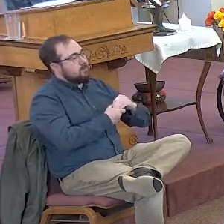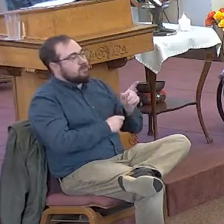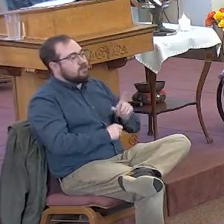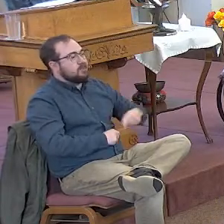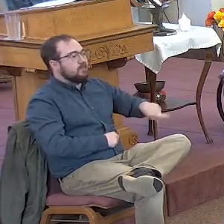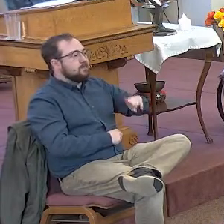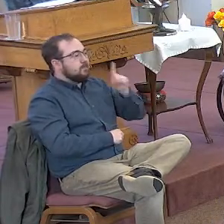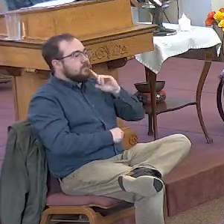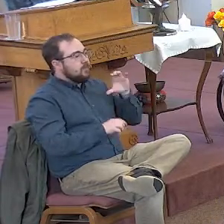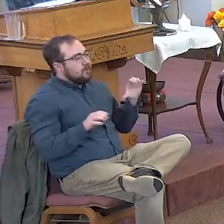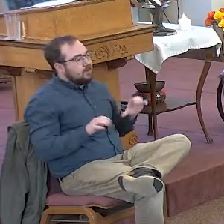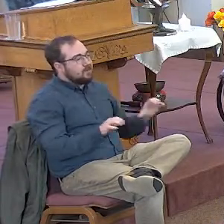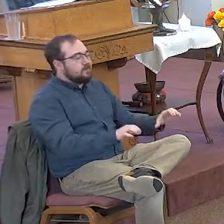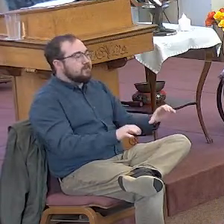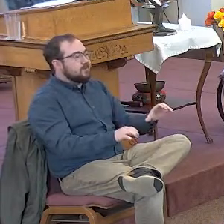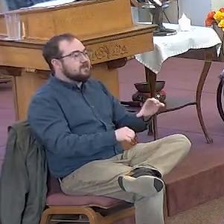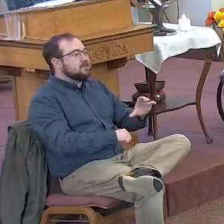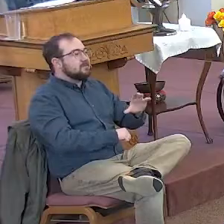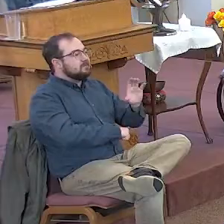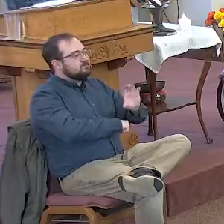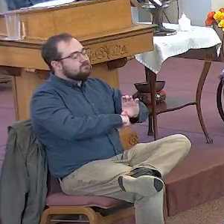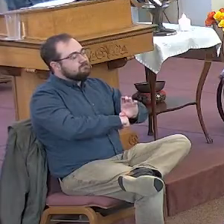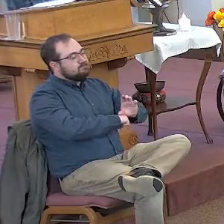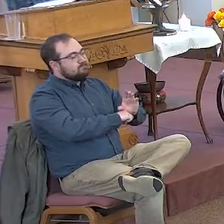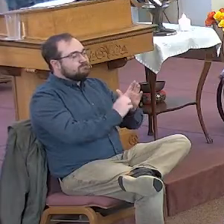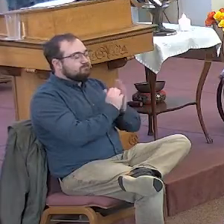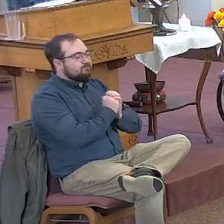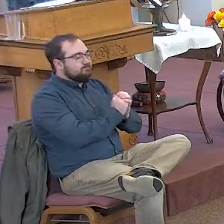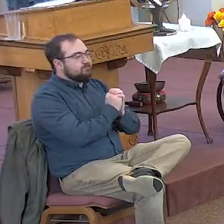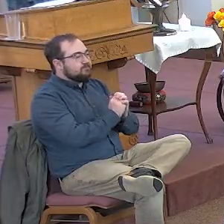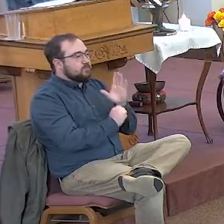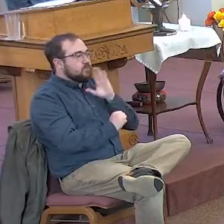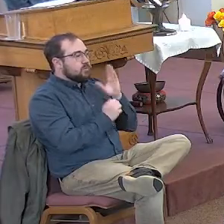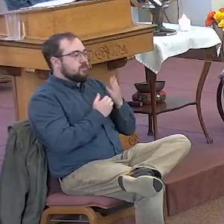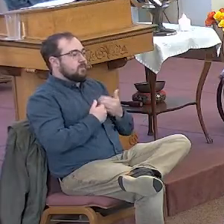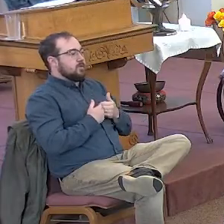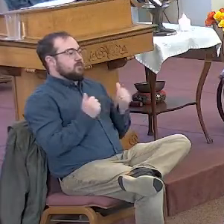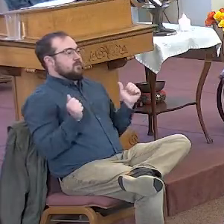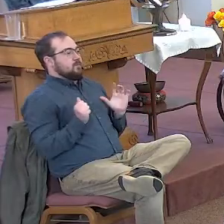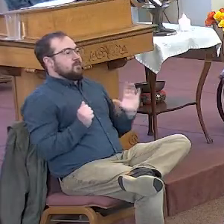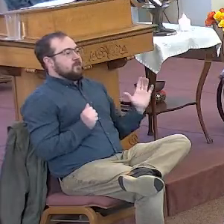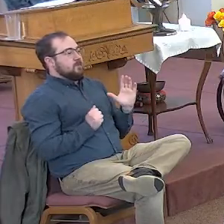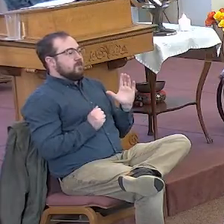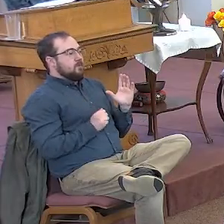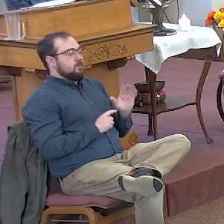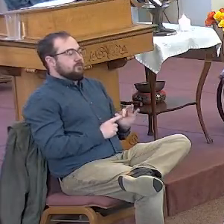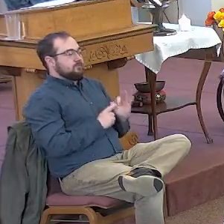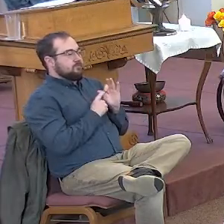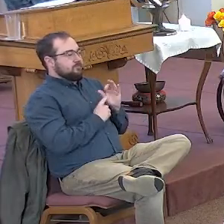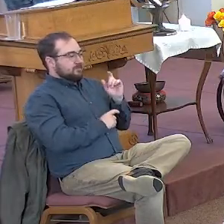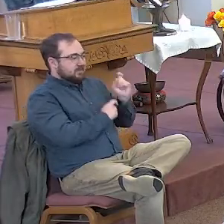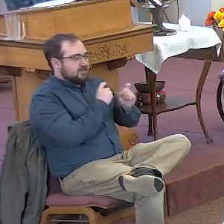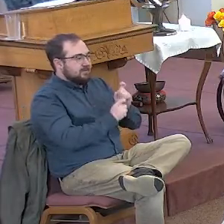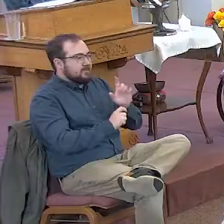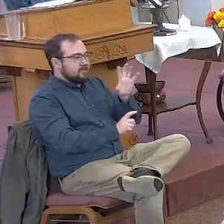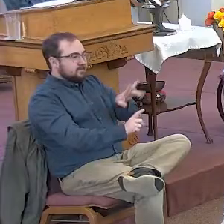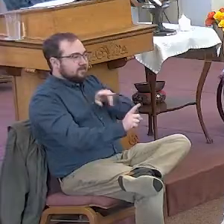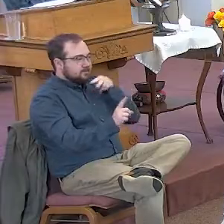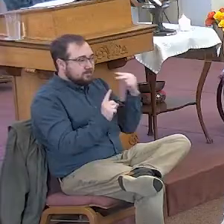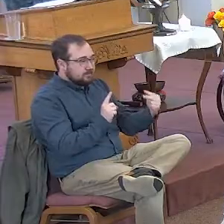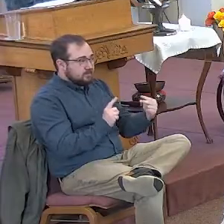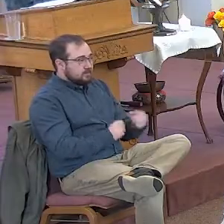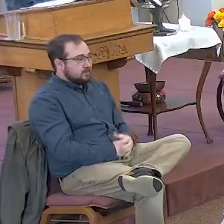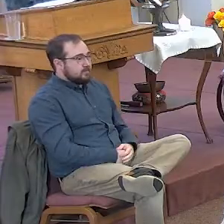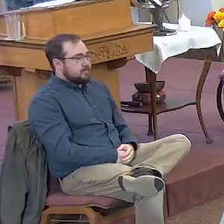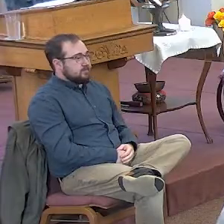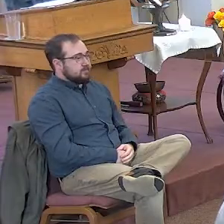our activities and fellowship? Will you be open to their unique gifts and perspectives?